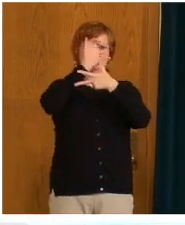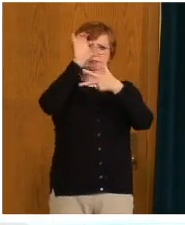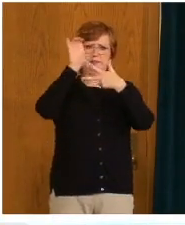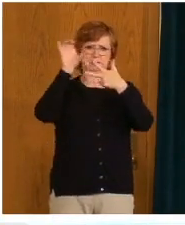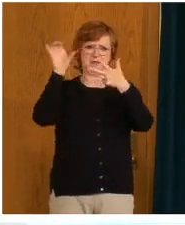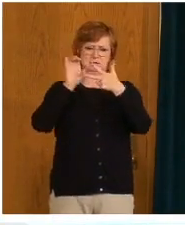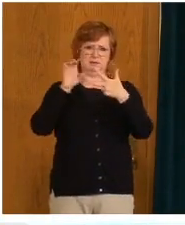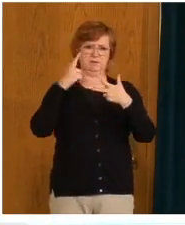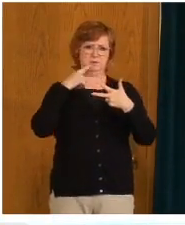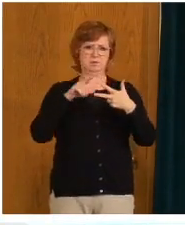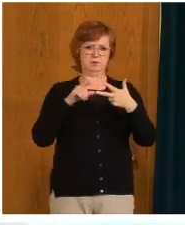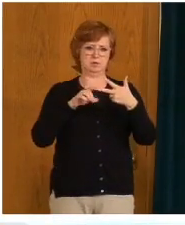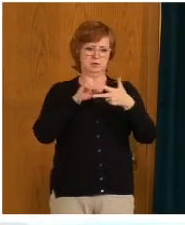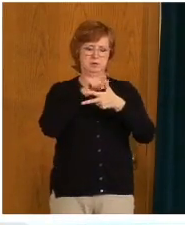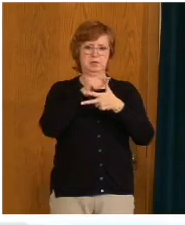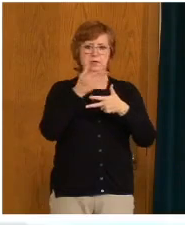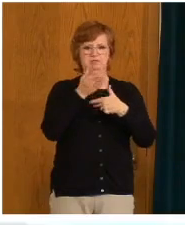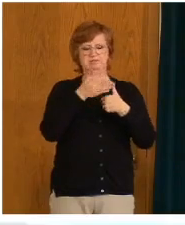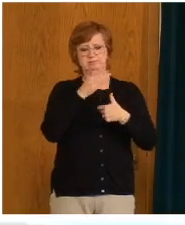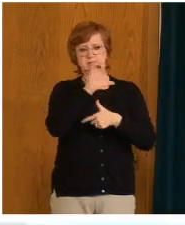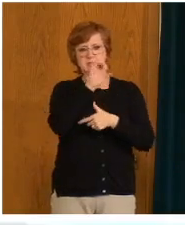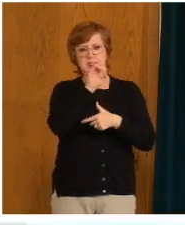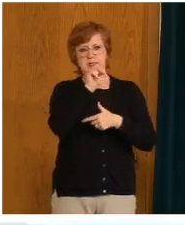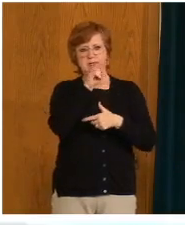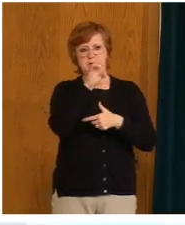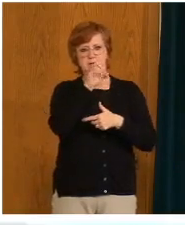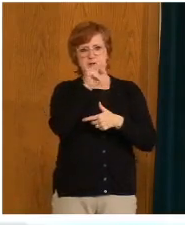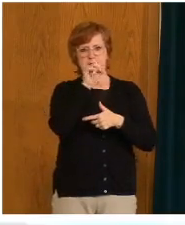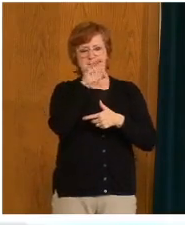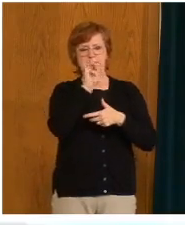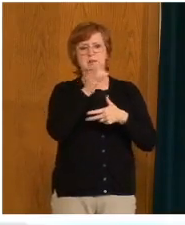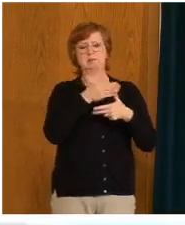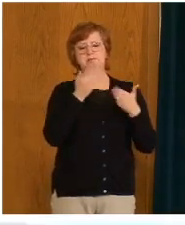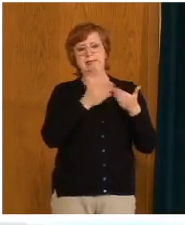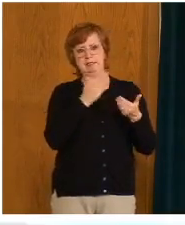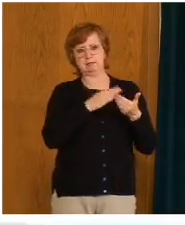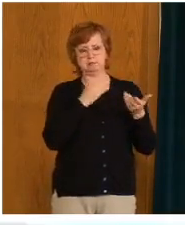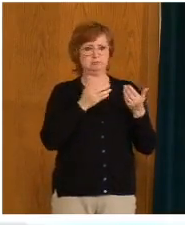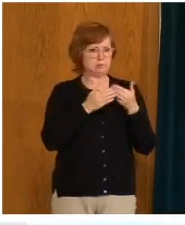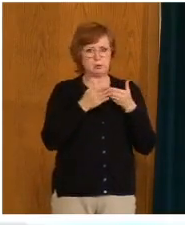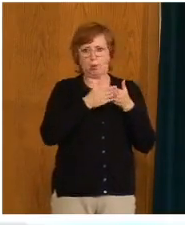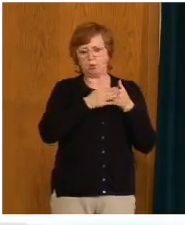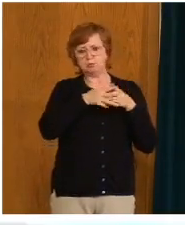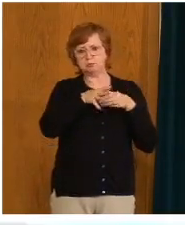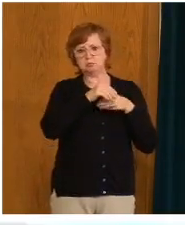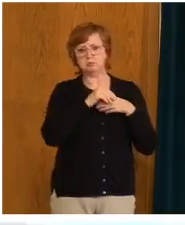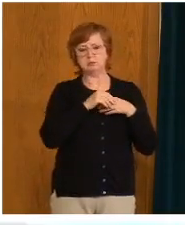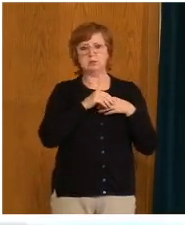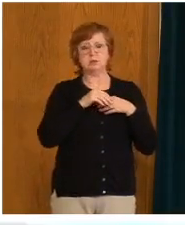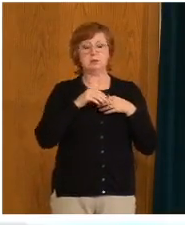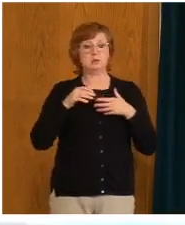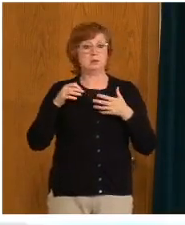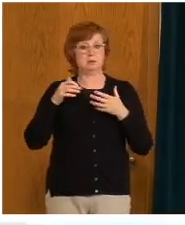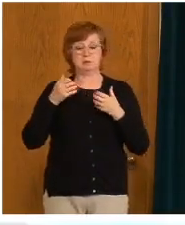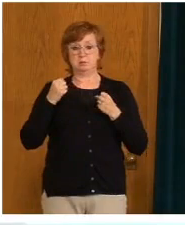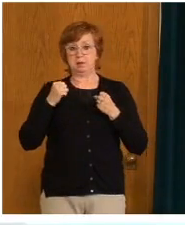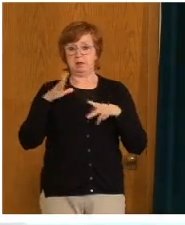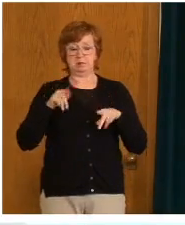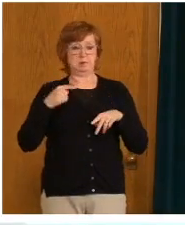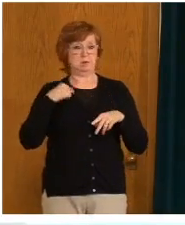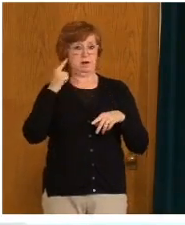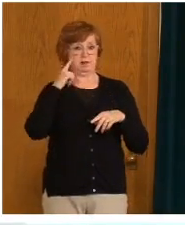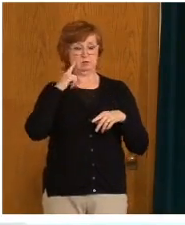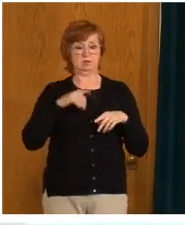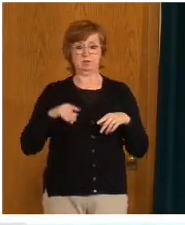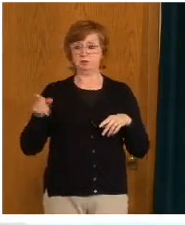uptake, one is convenience. So obviously, many people have commented that Saskatchewan has been one of the easiest places